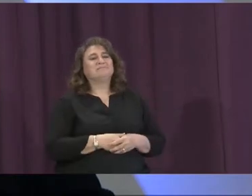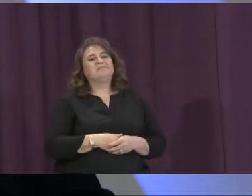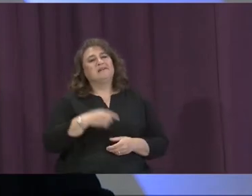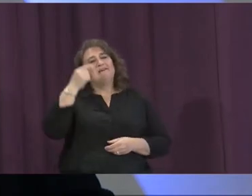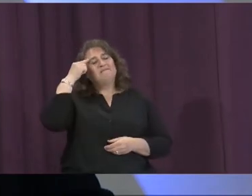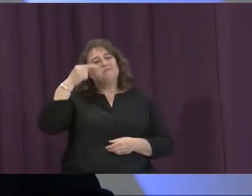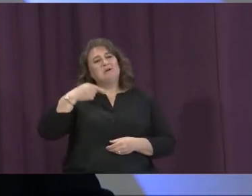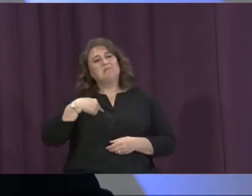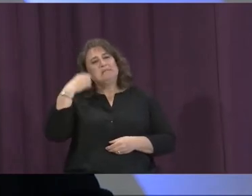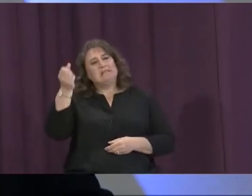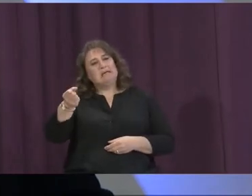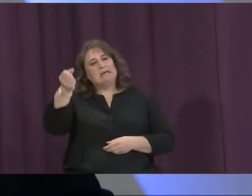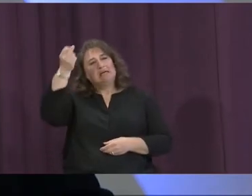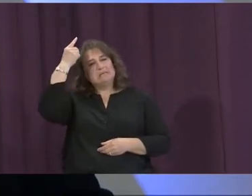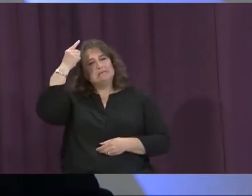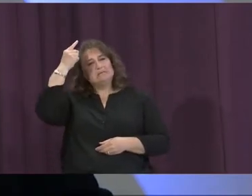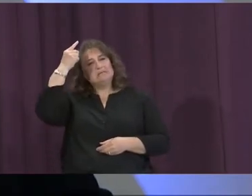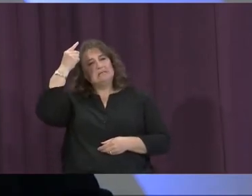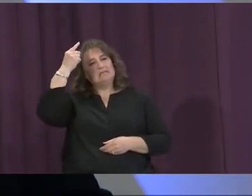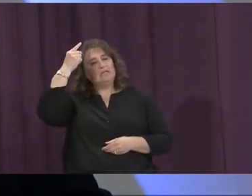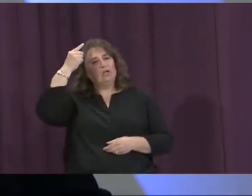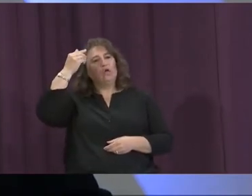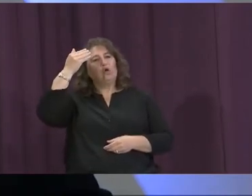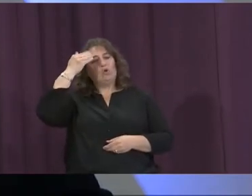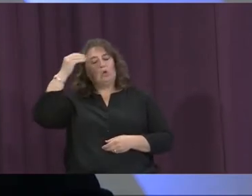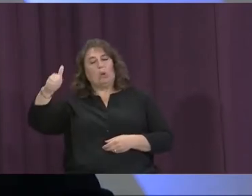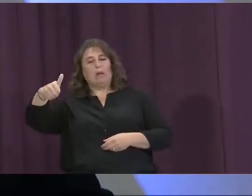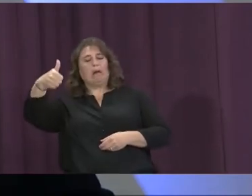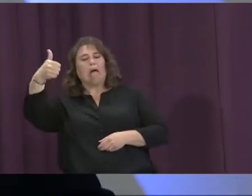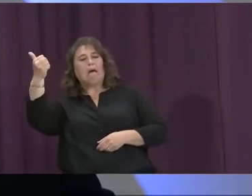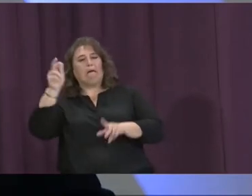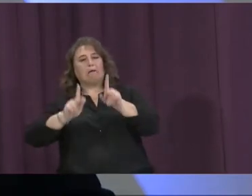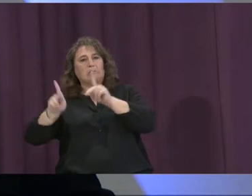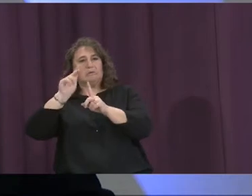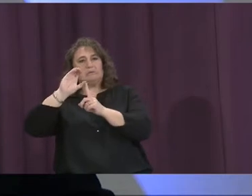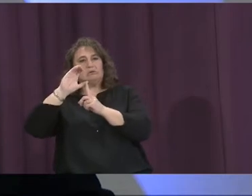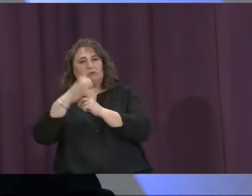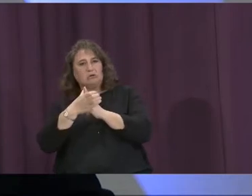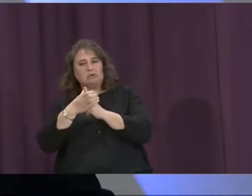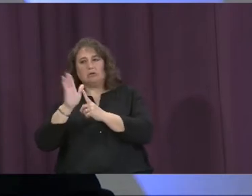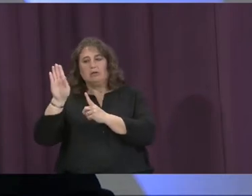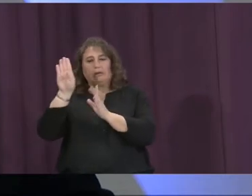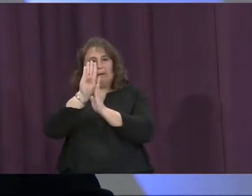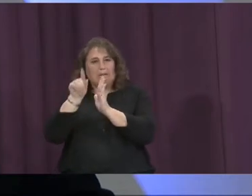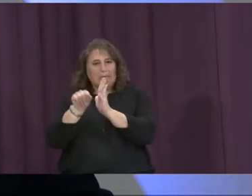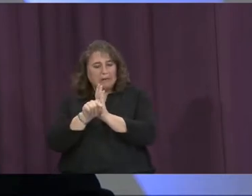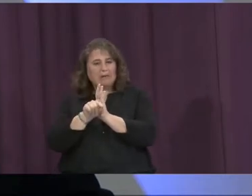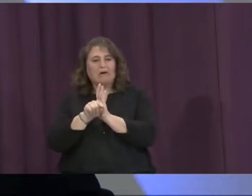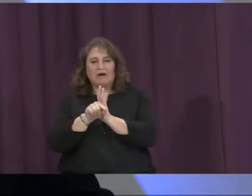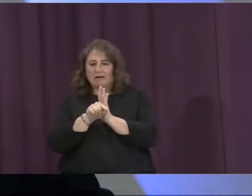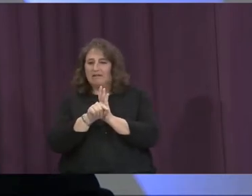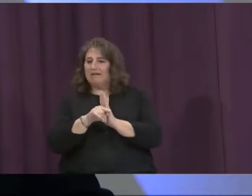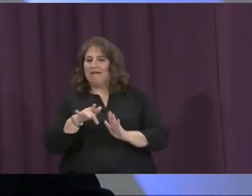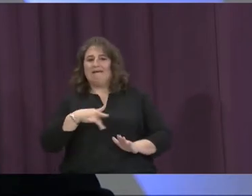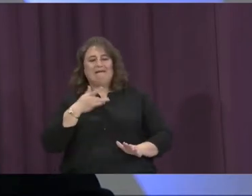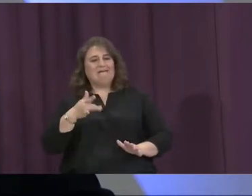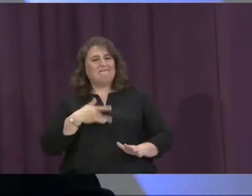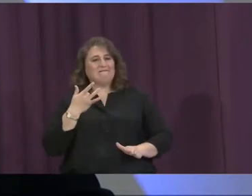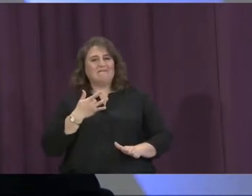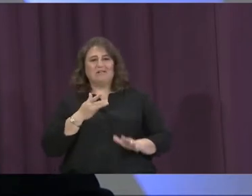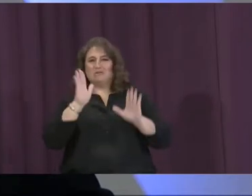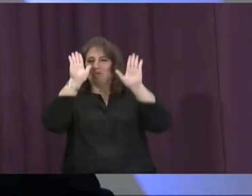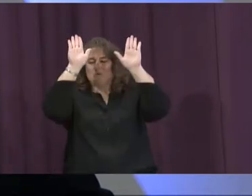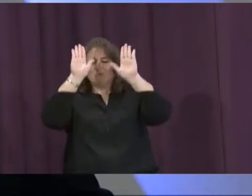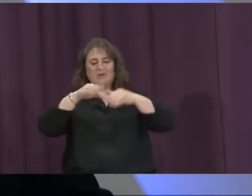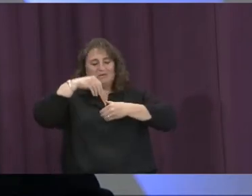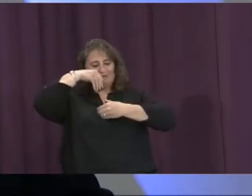understanding or, or getting to know other people's cultures, um, is just so rewarding. Mm-hmm. So